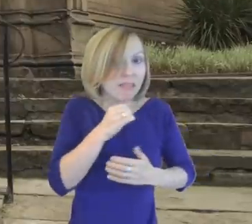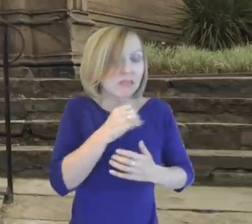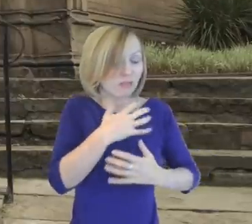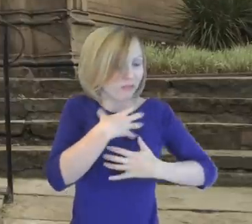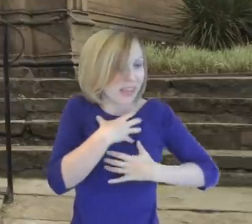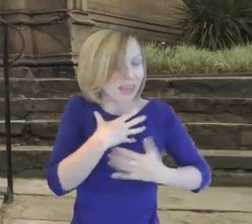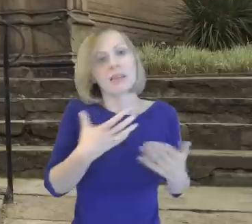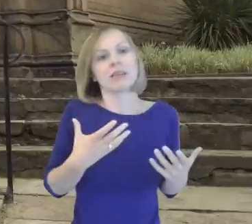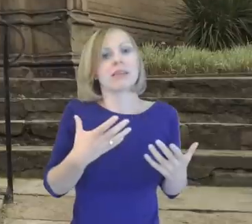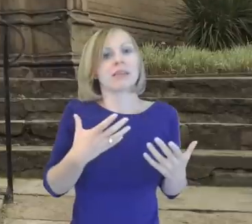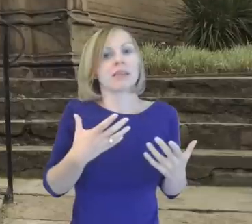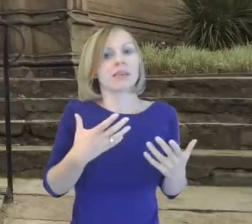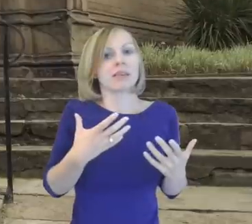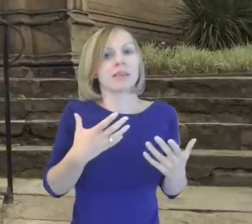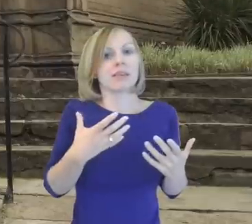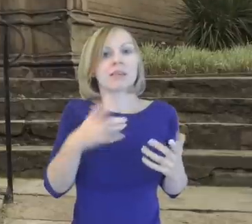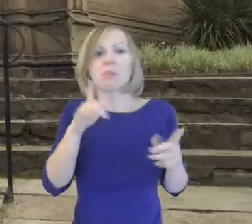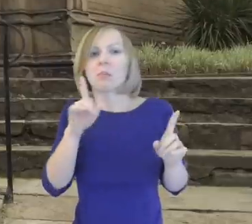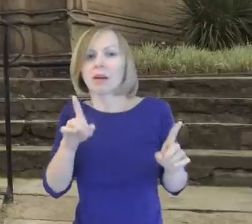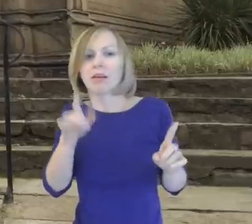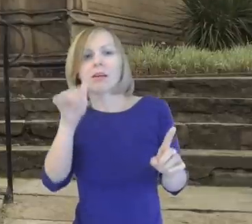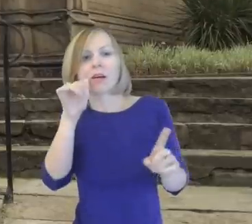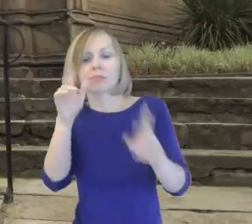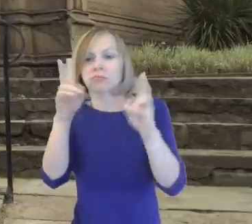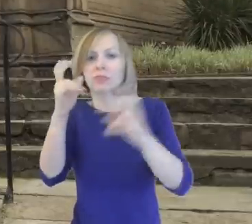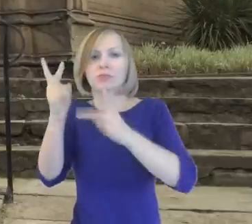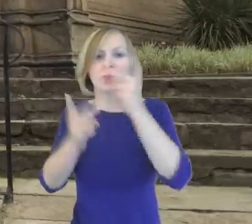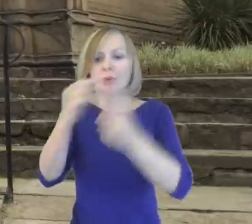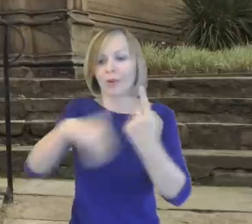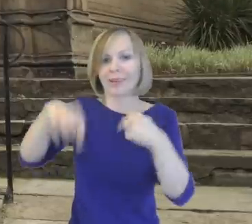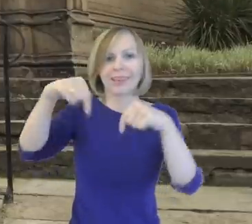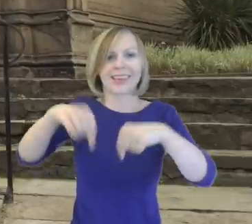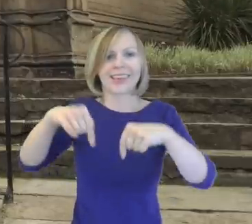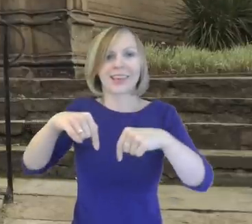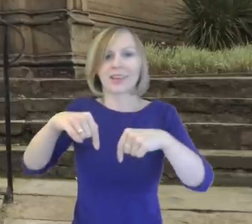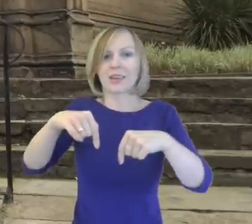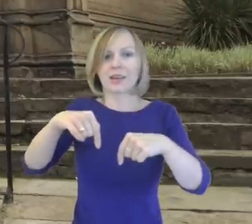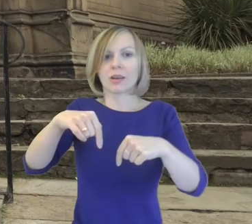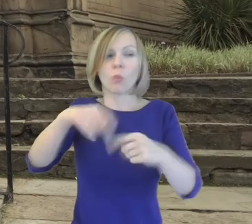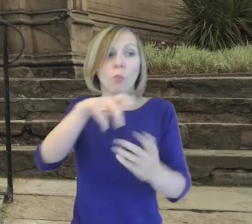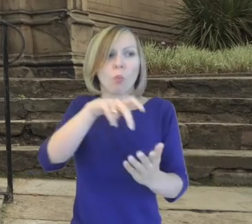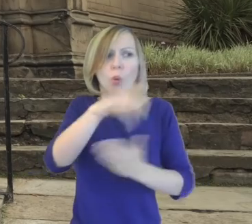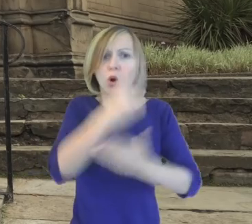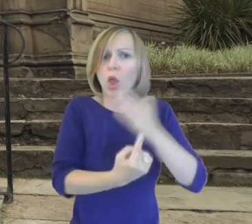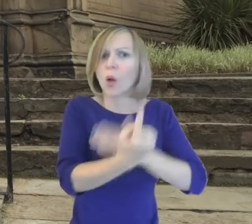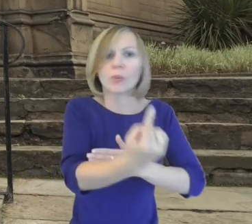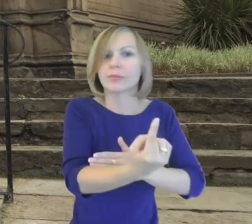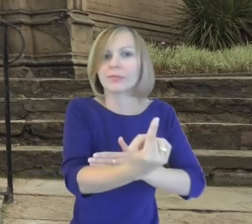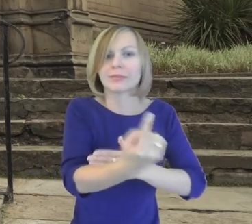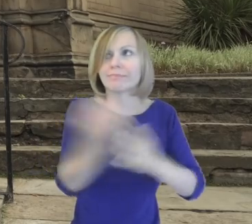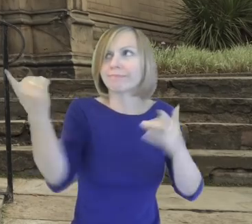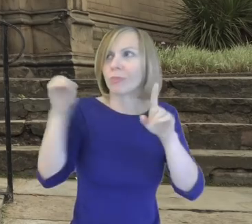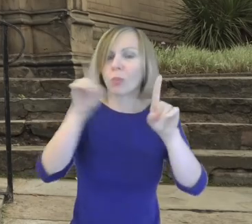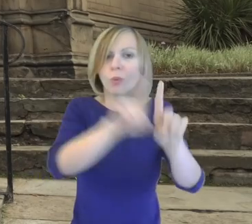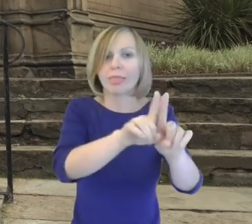or fear, we do not, to quote a song very often heard in this city, walk alone. When we pray those beautiful and